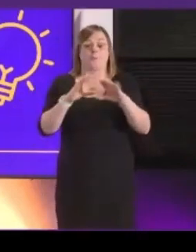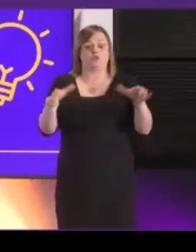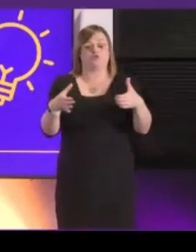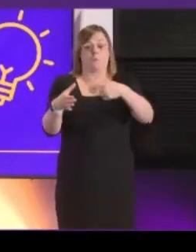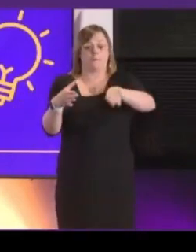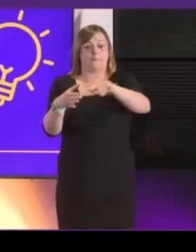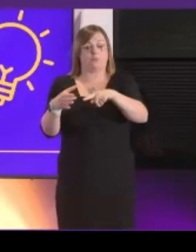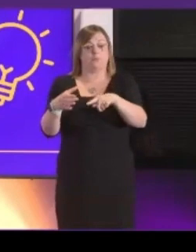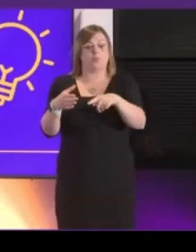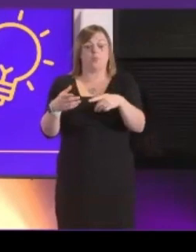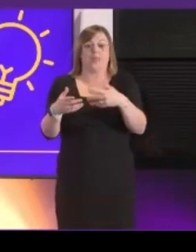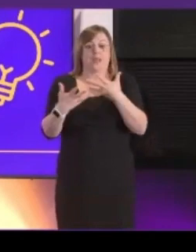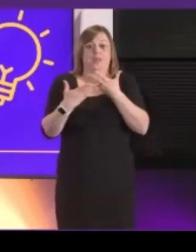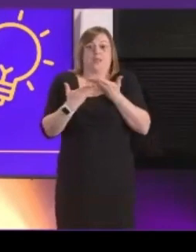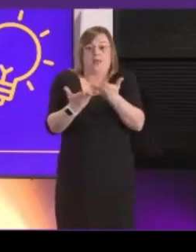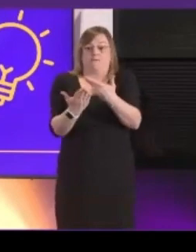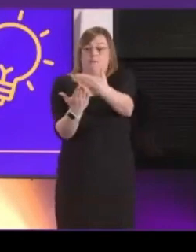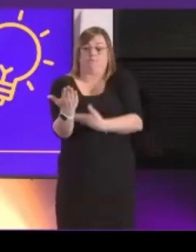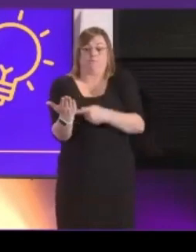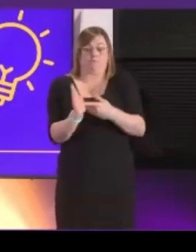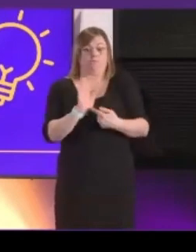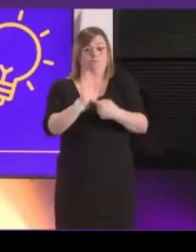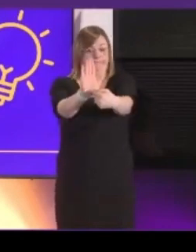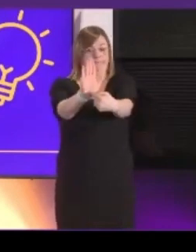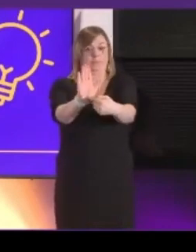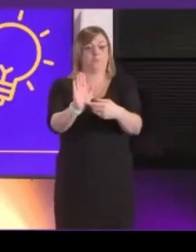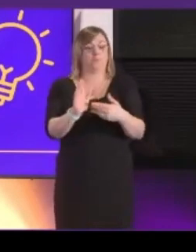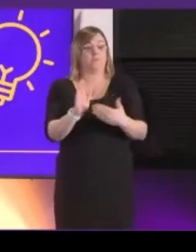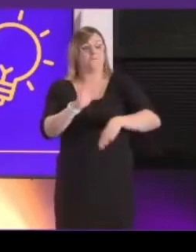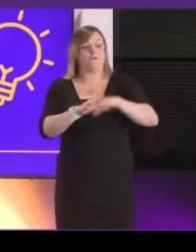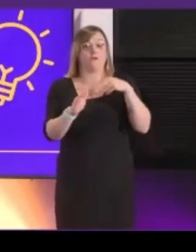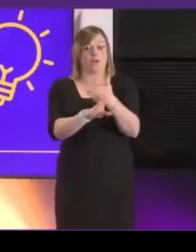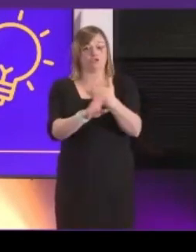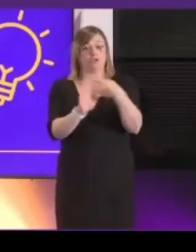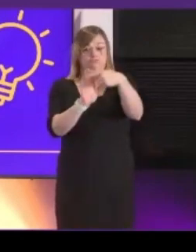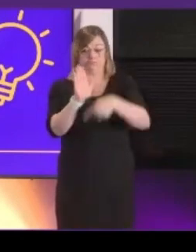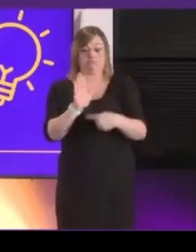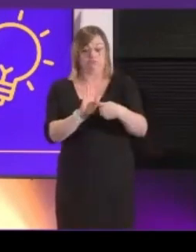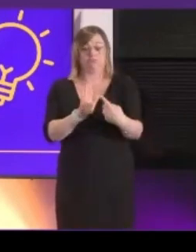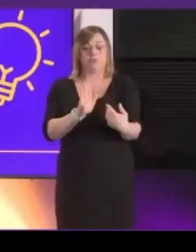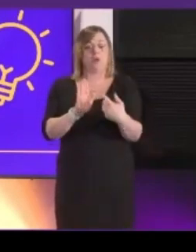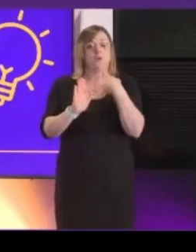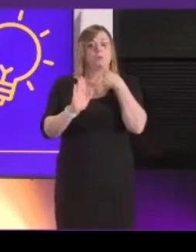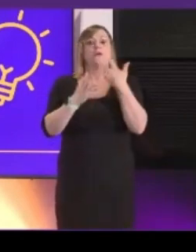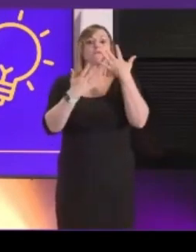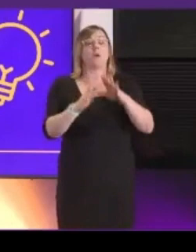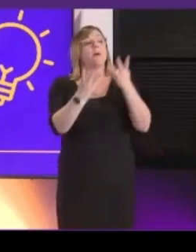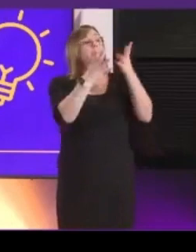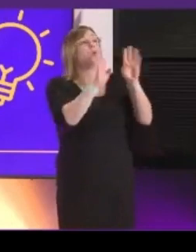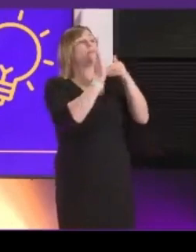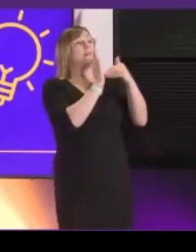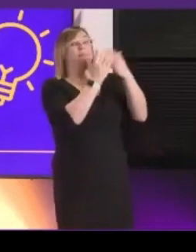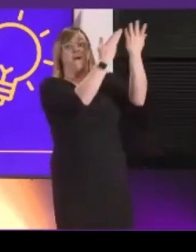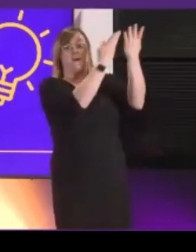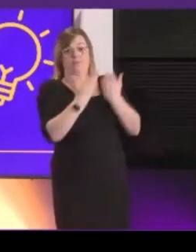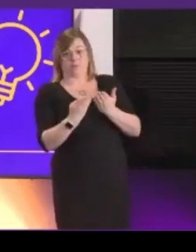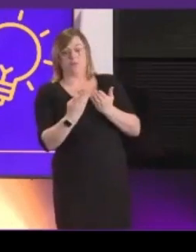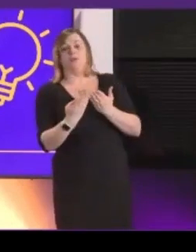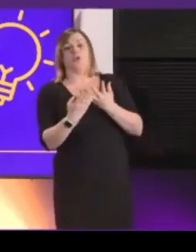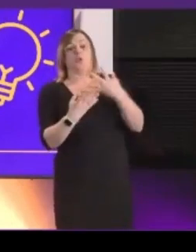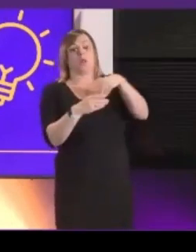we gave them a score, and the entire function, and we said, and it came down from a board member, so including